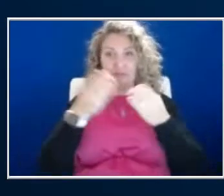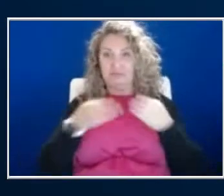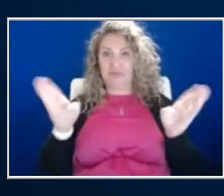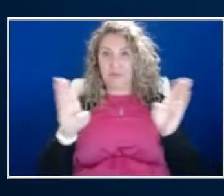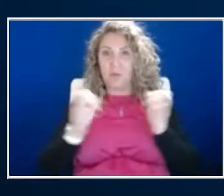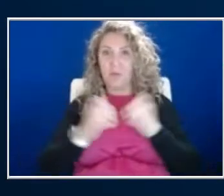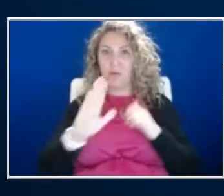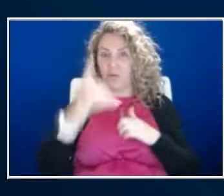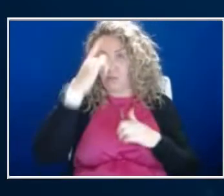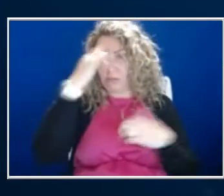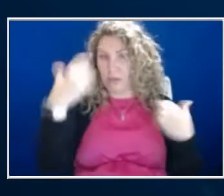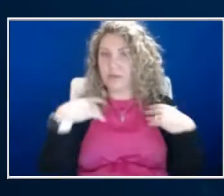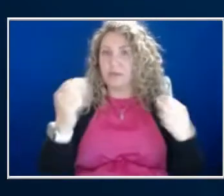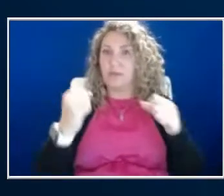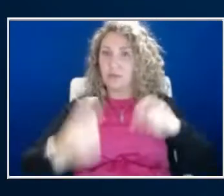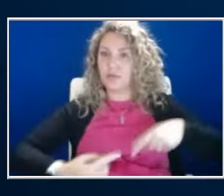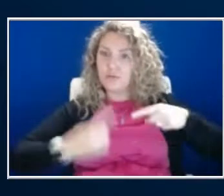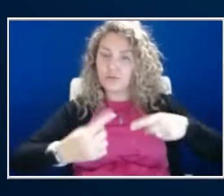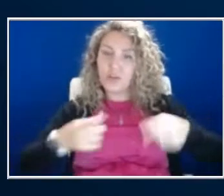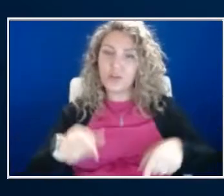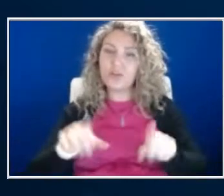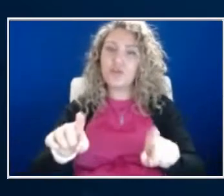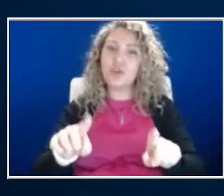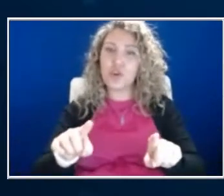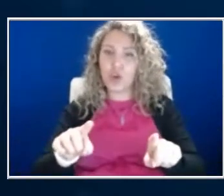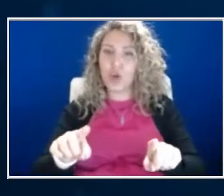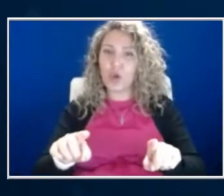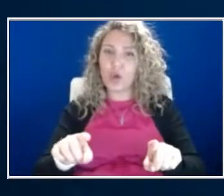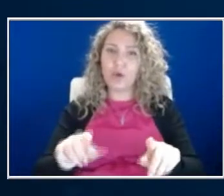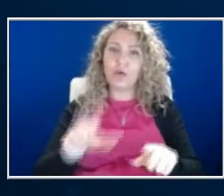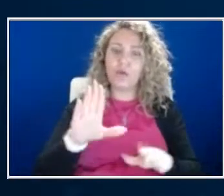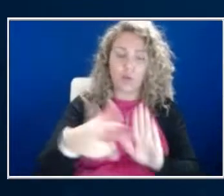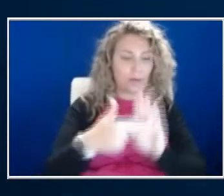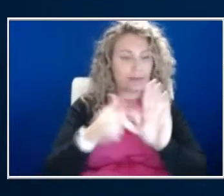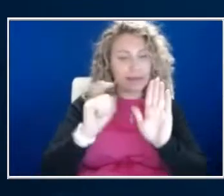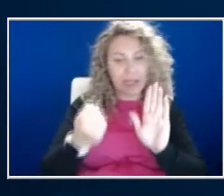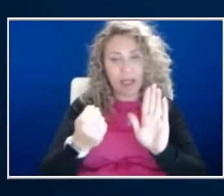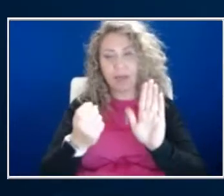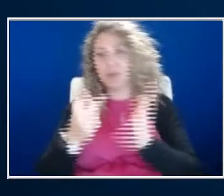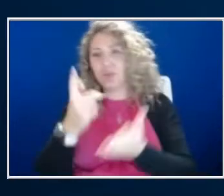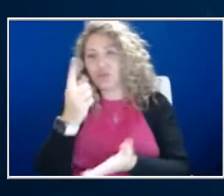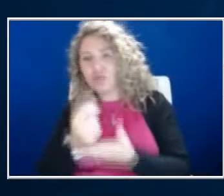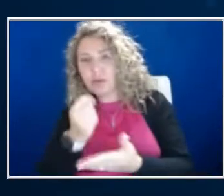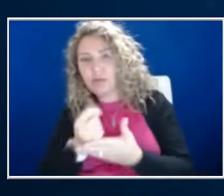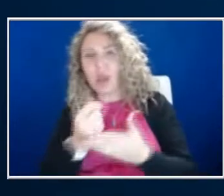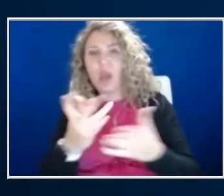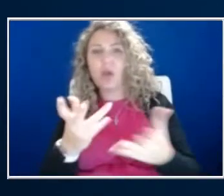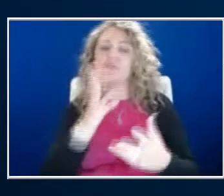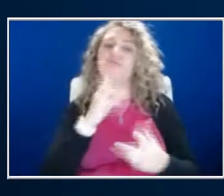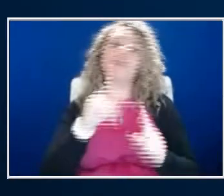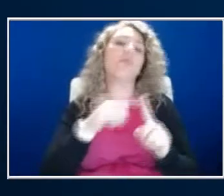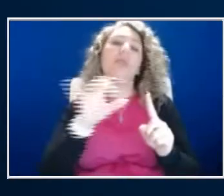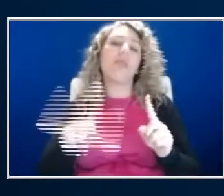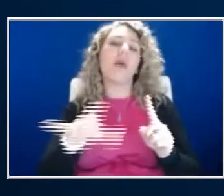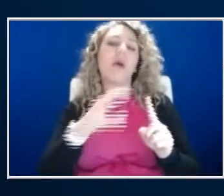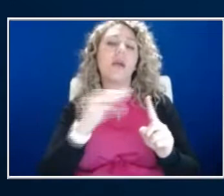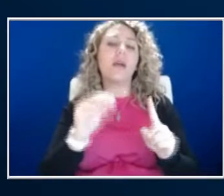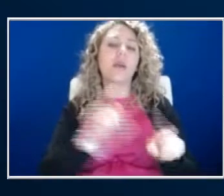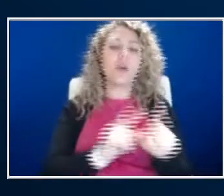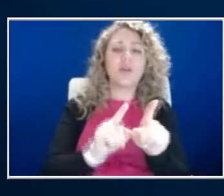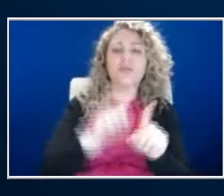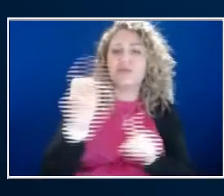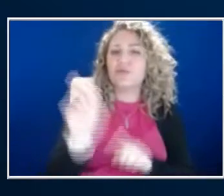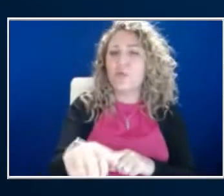struggles during your diagnosis, during the treatment. I want to talk about that. And also a question is, did you suffer